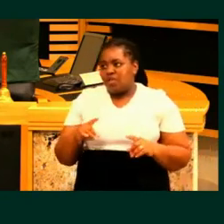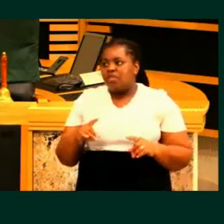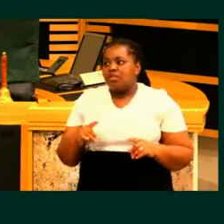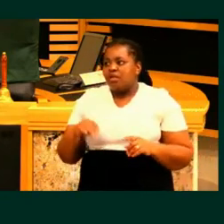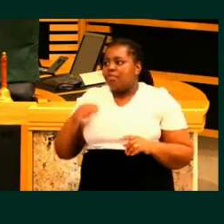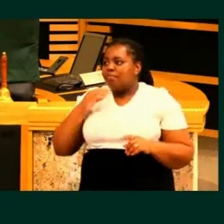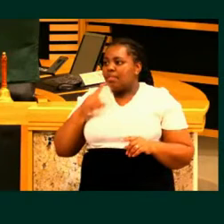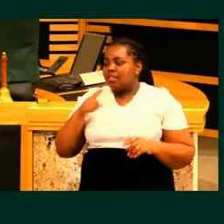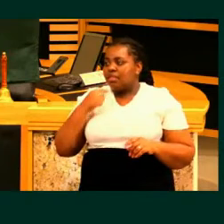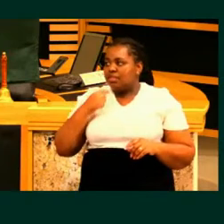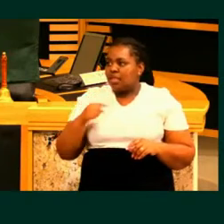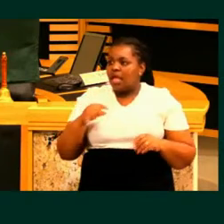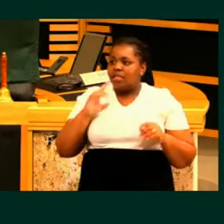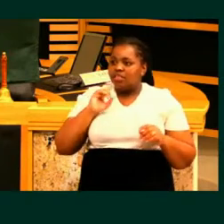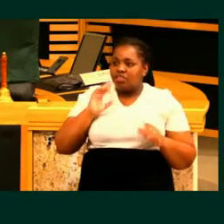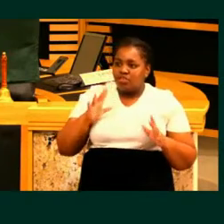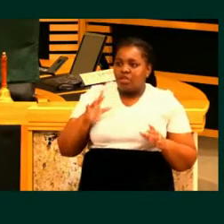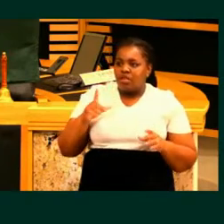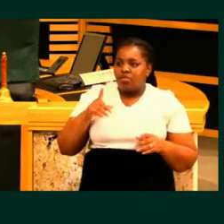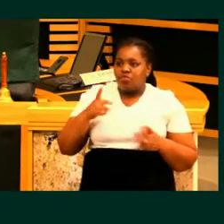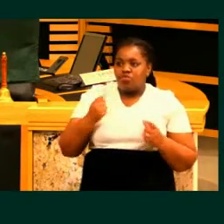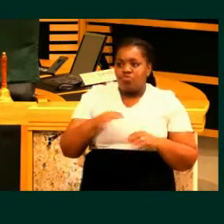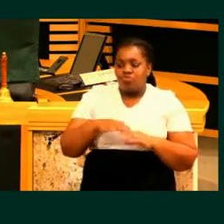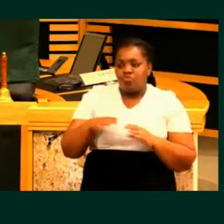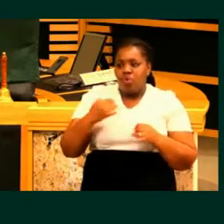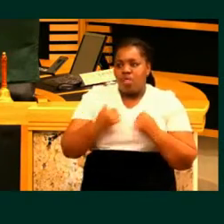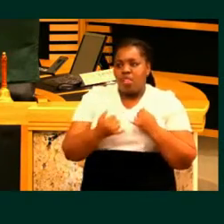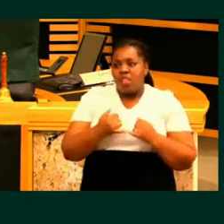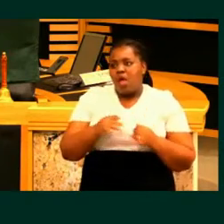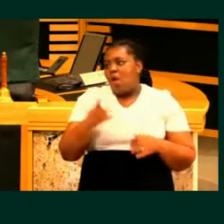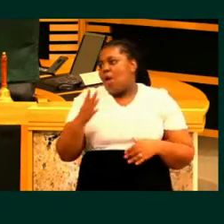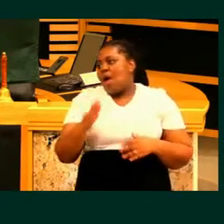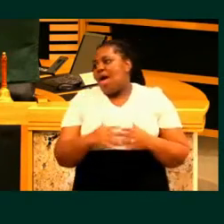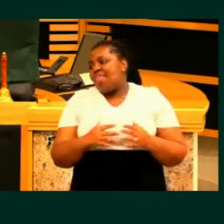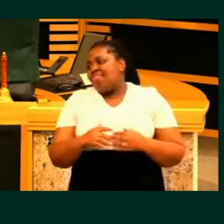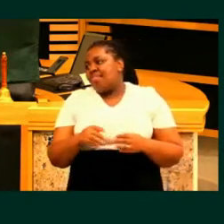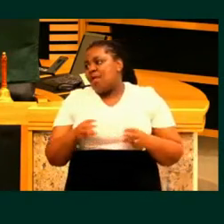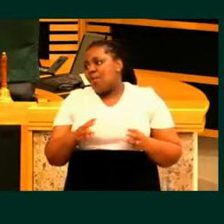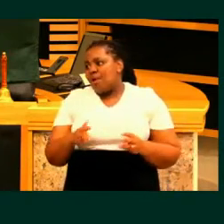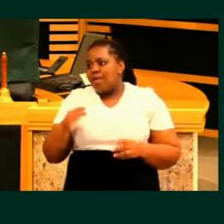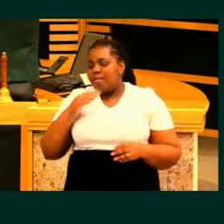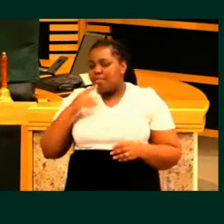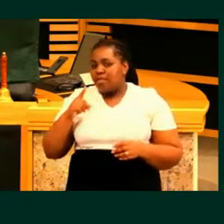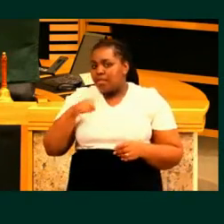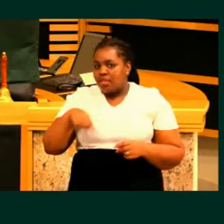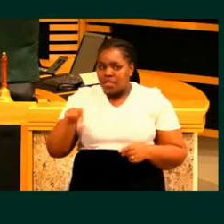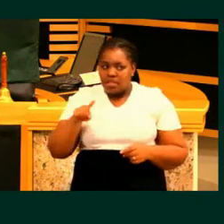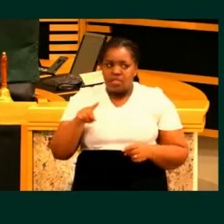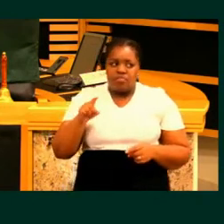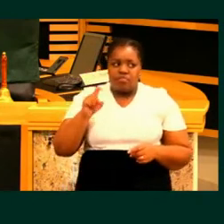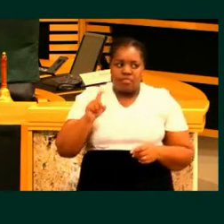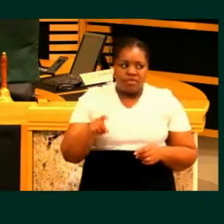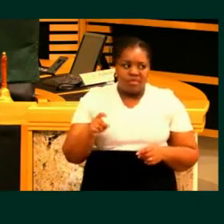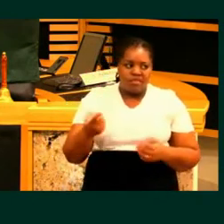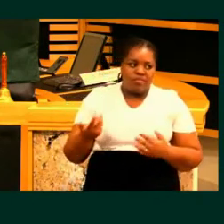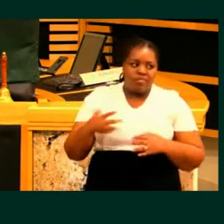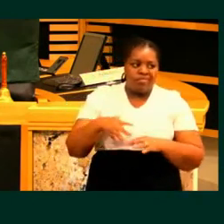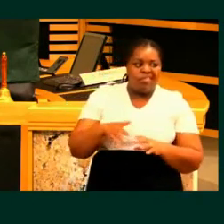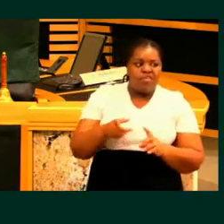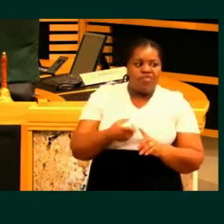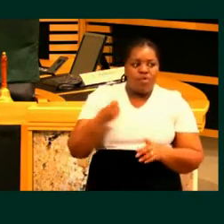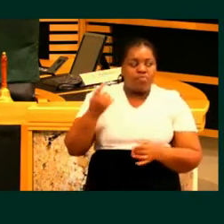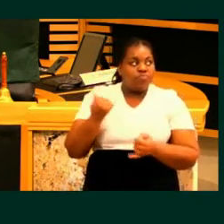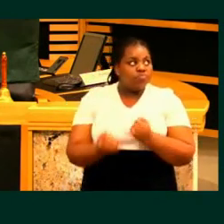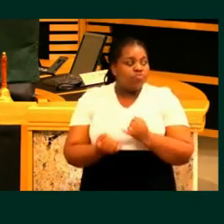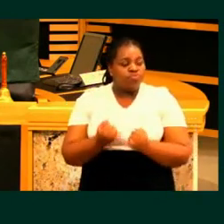prohibits Educators from committing sexual or any other form of harassment which by implication prohibits them from having